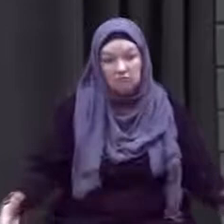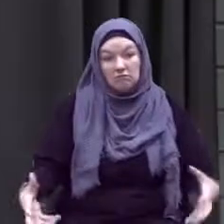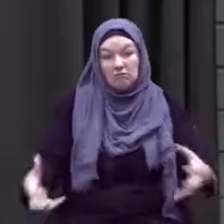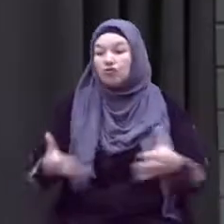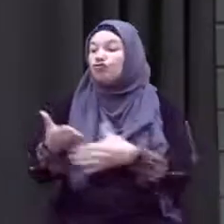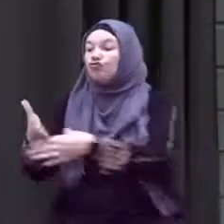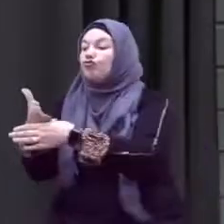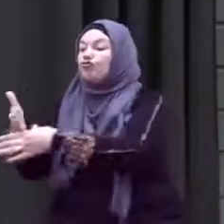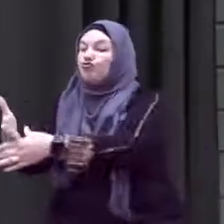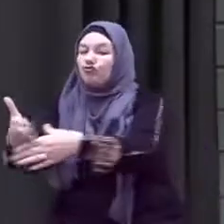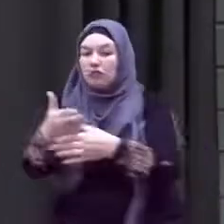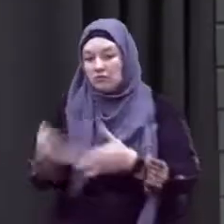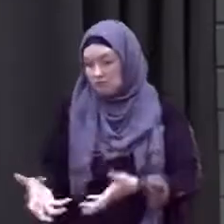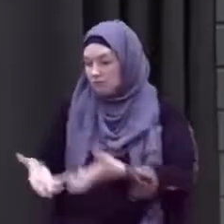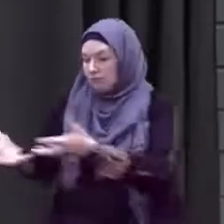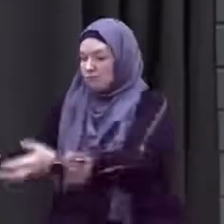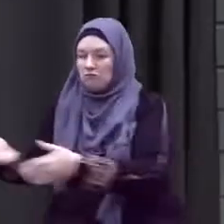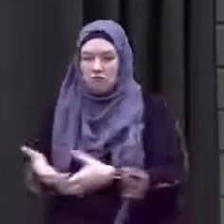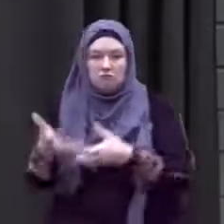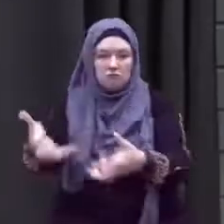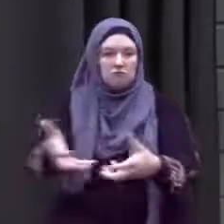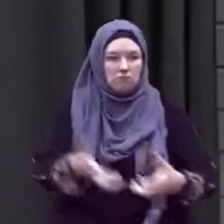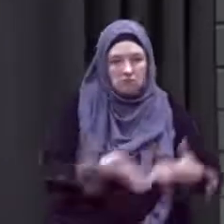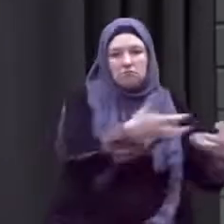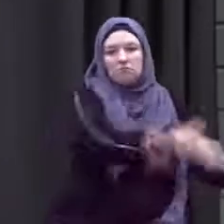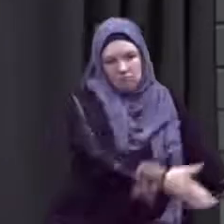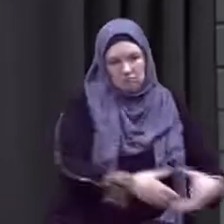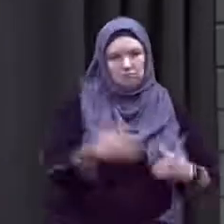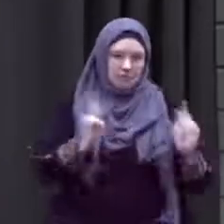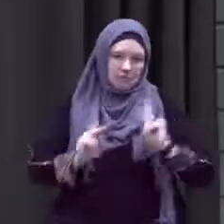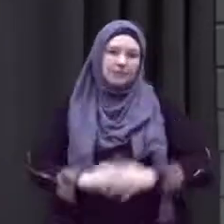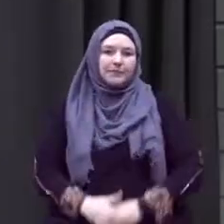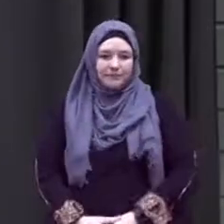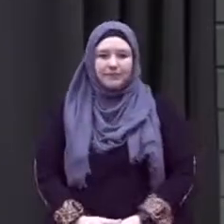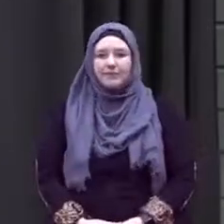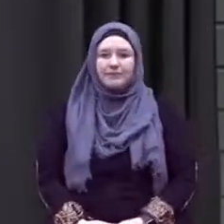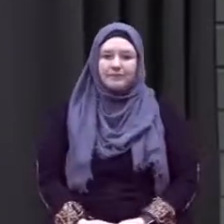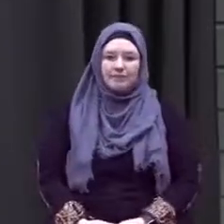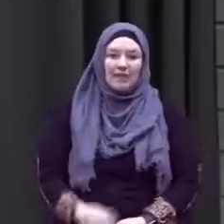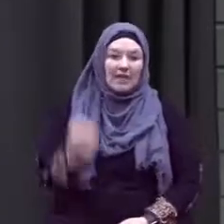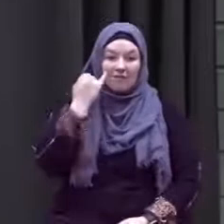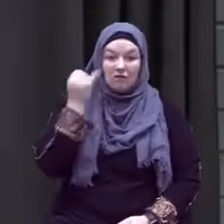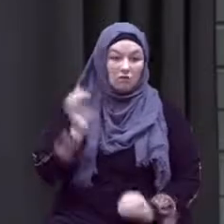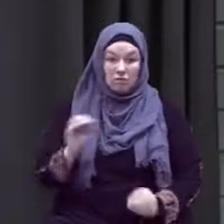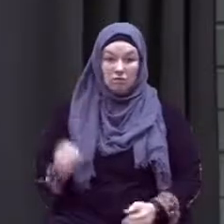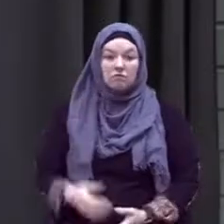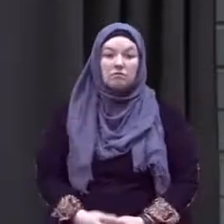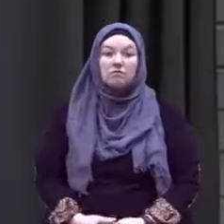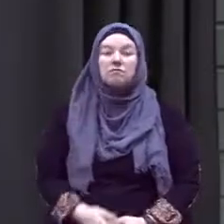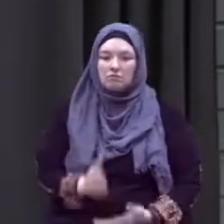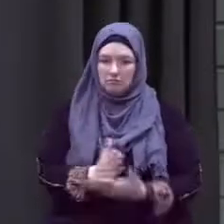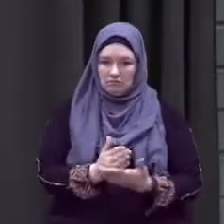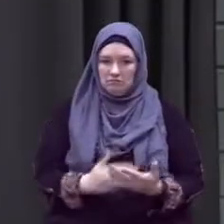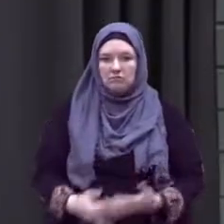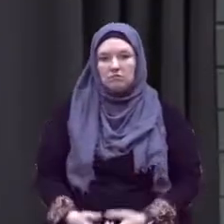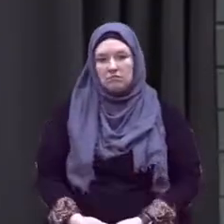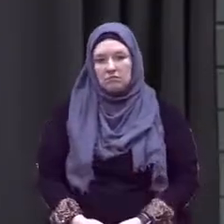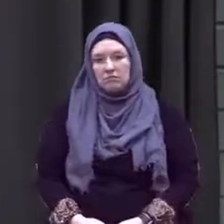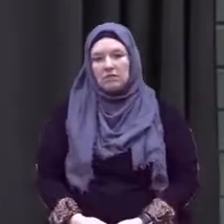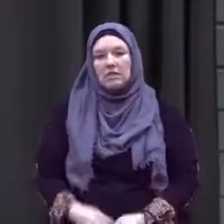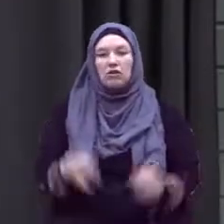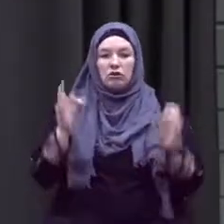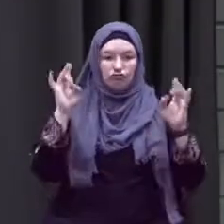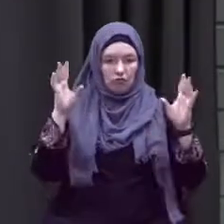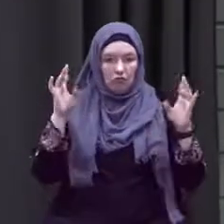it difficult to run back with the third and so on and so forth. So we hope that, inshallah,